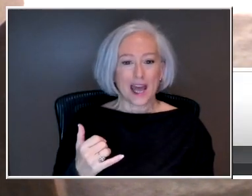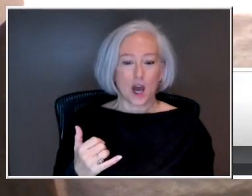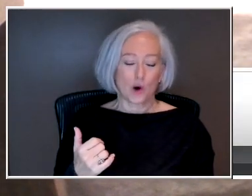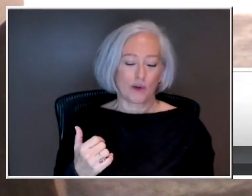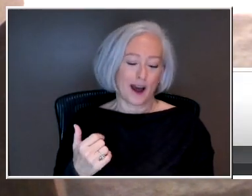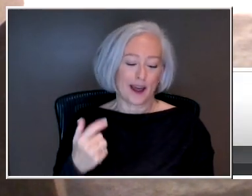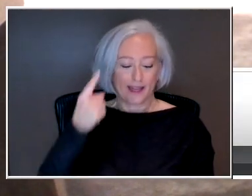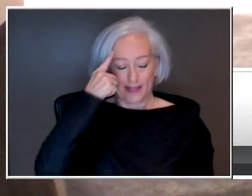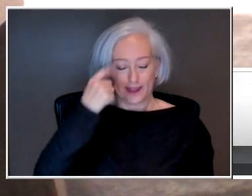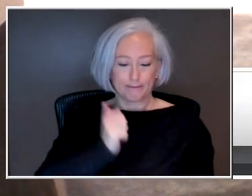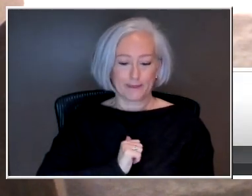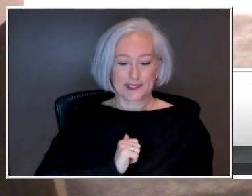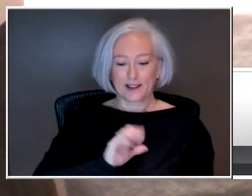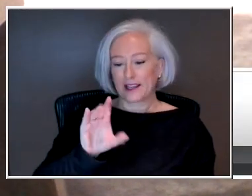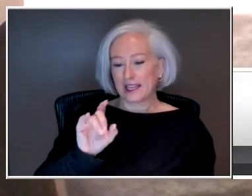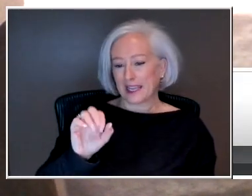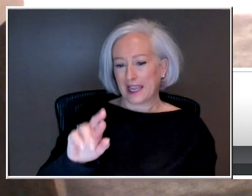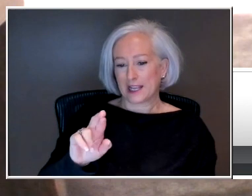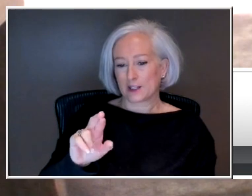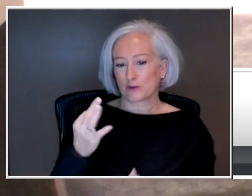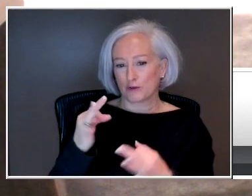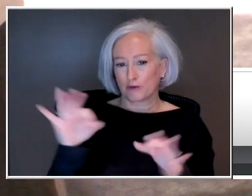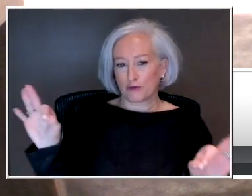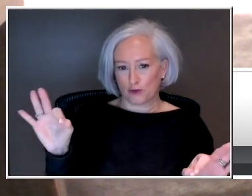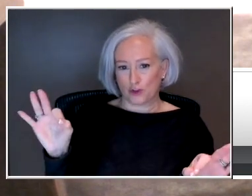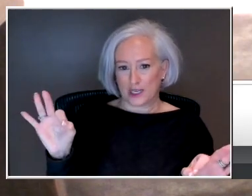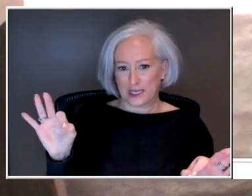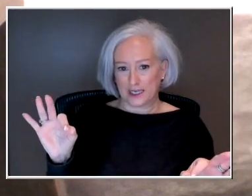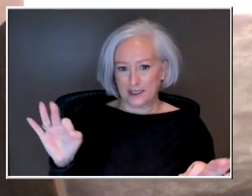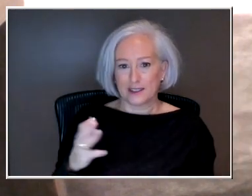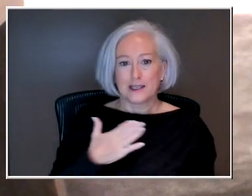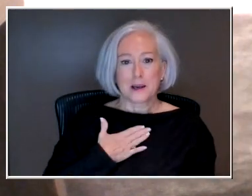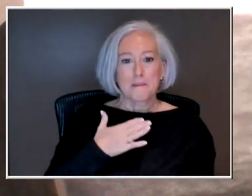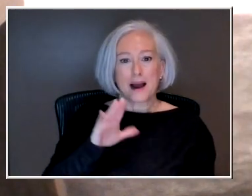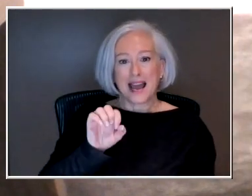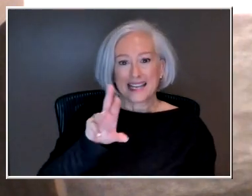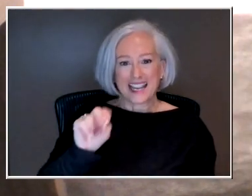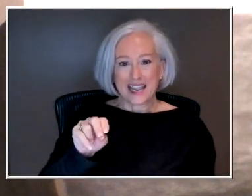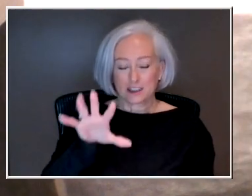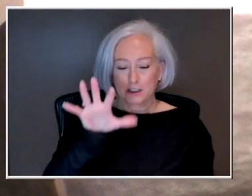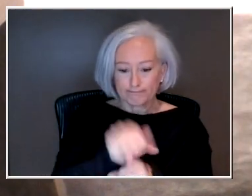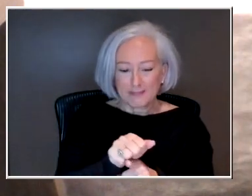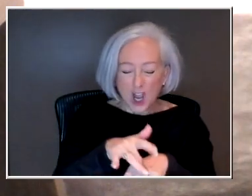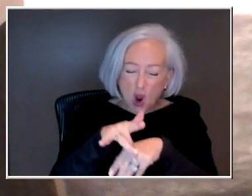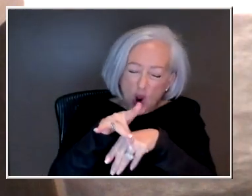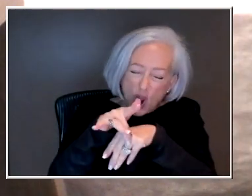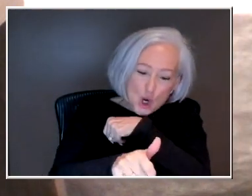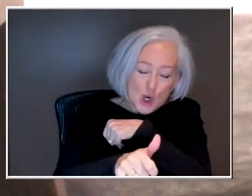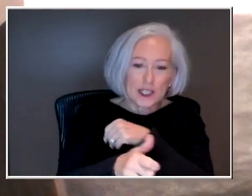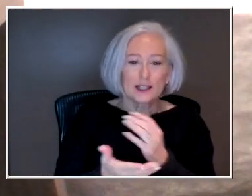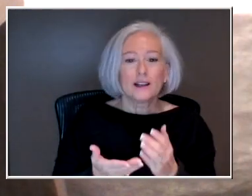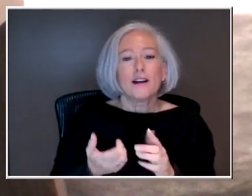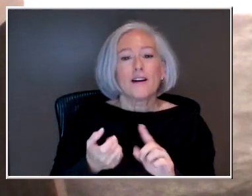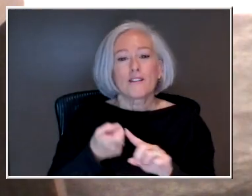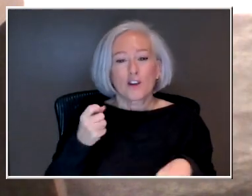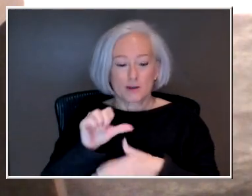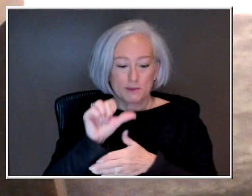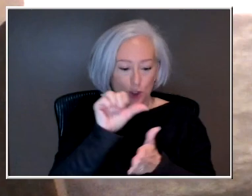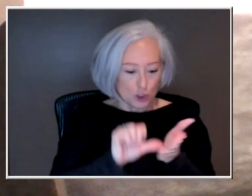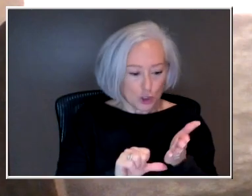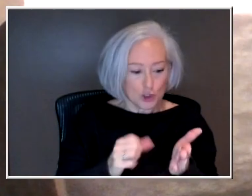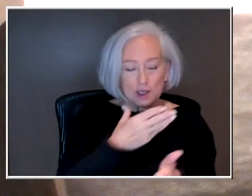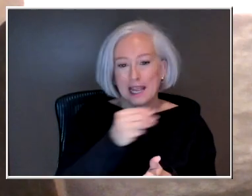free. I've, when my cancer was caught so early, so through surgery and chemo, we were